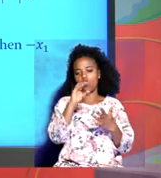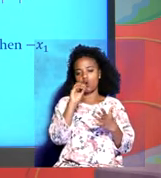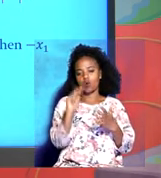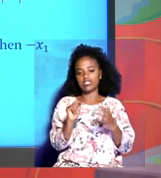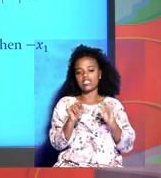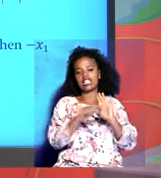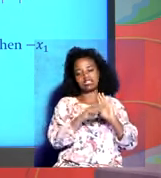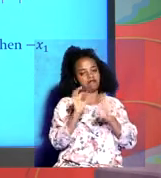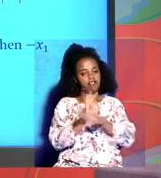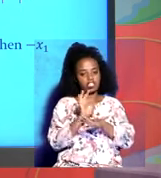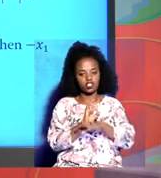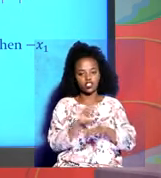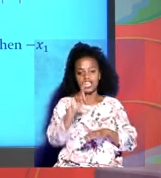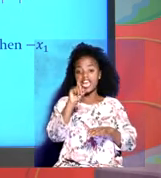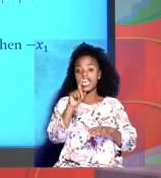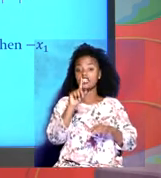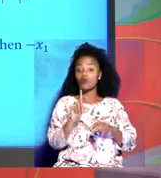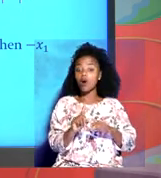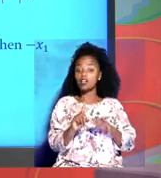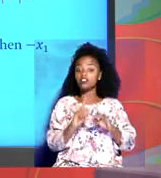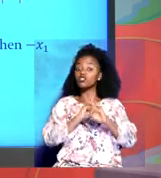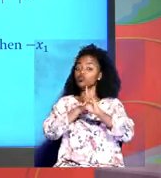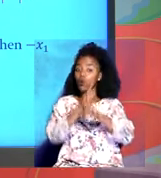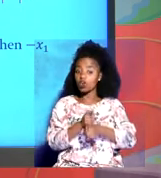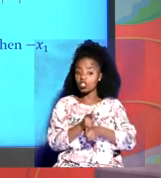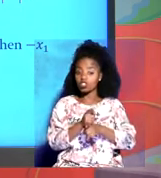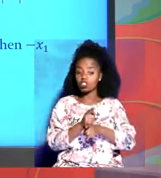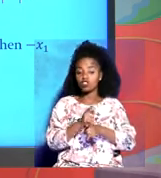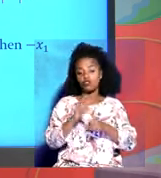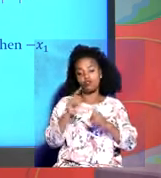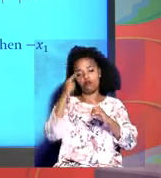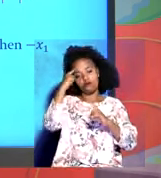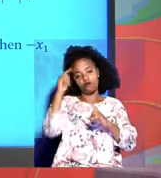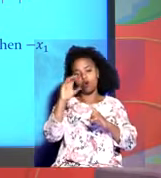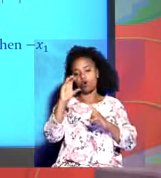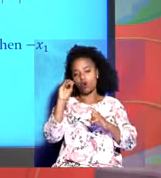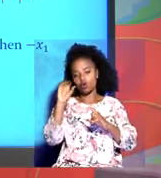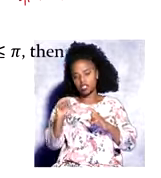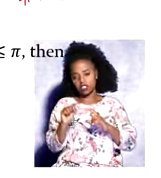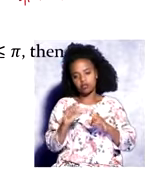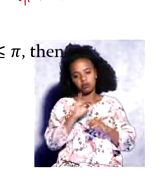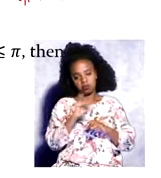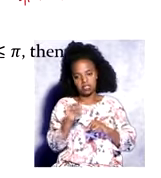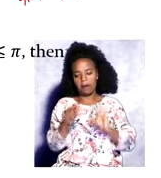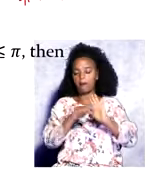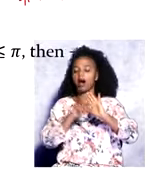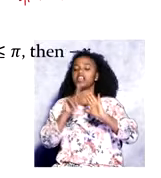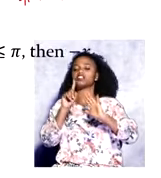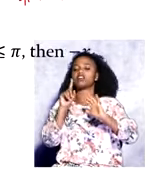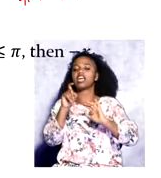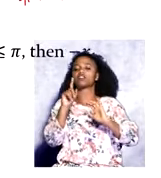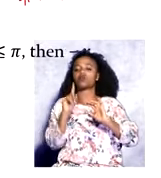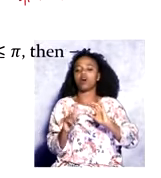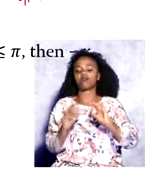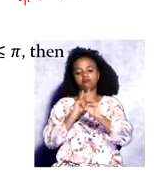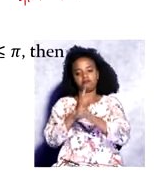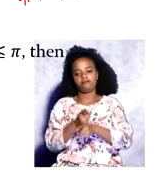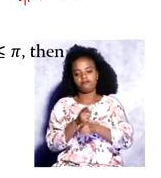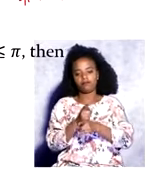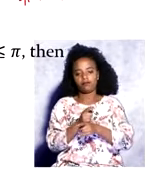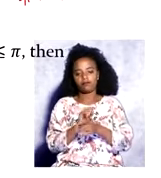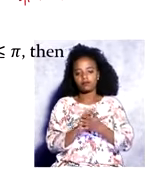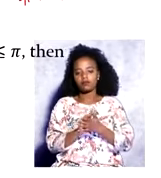same. So if x1 is a solution for cosine, minus x1 is also a solution. So here, if x1 is